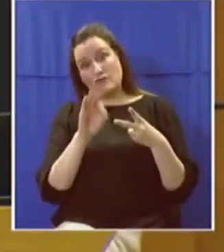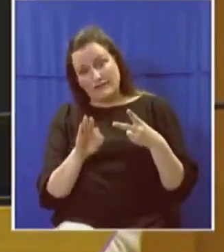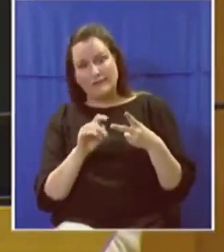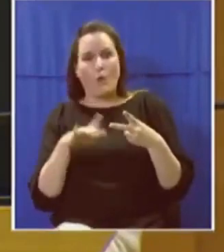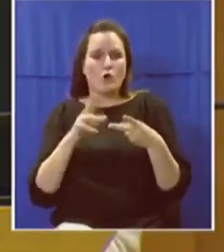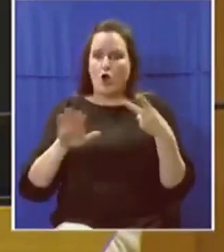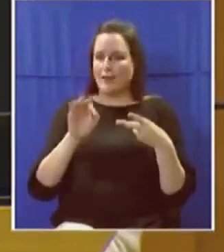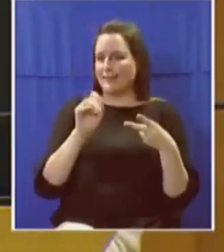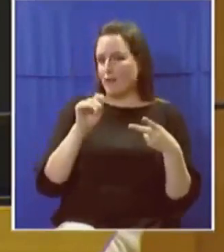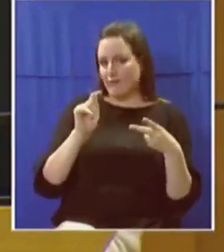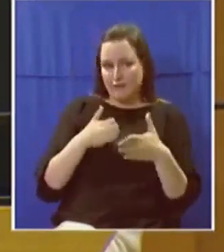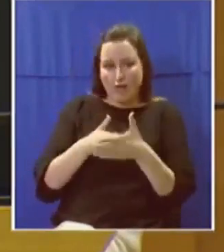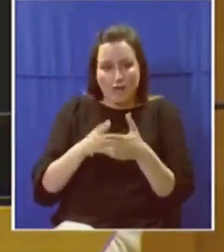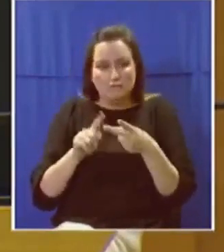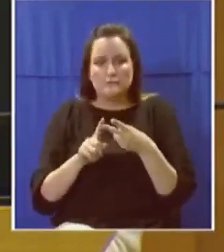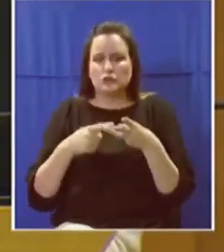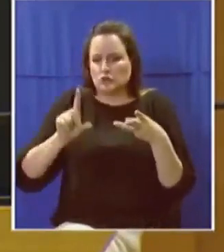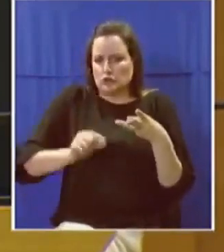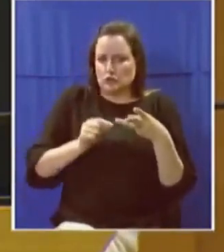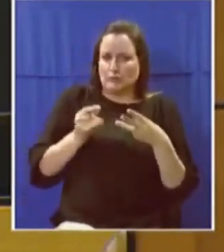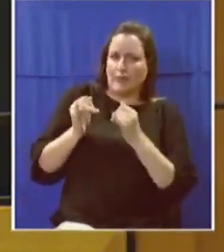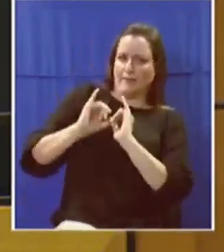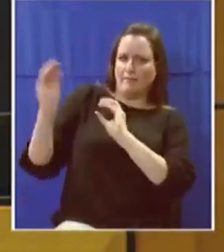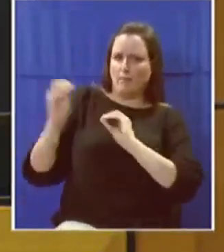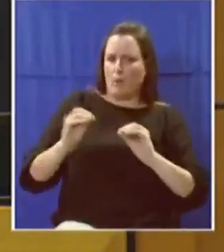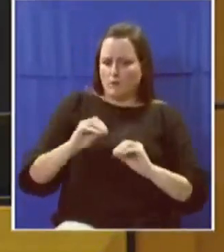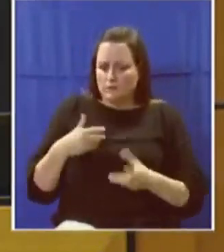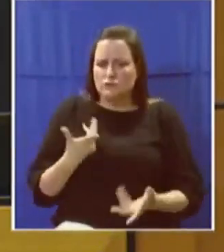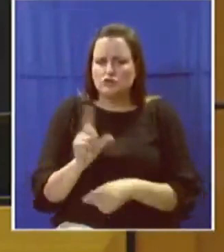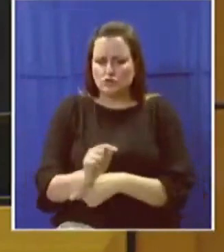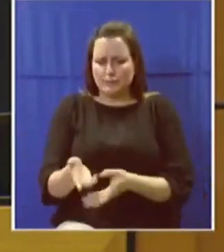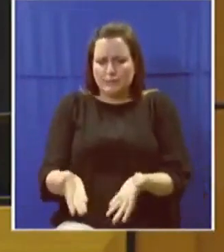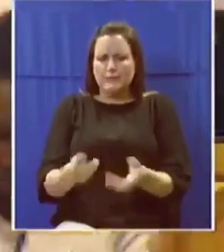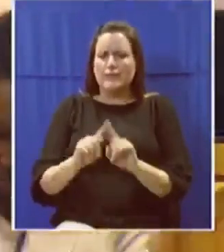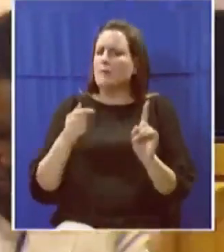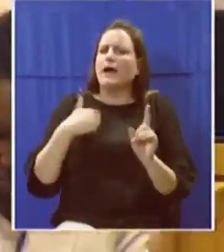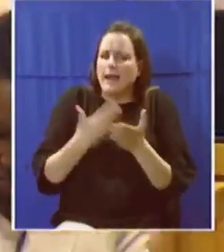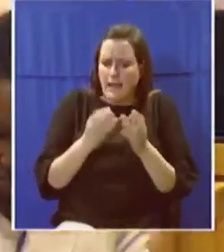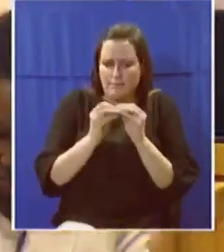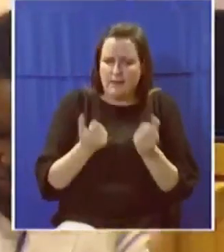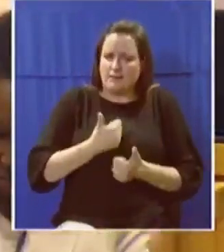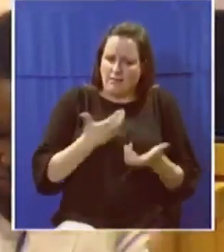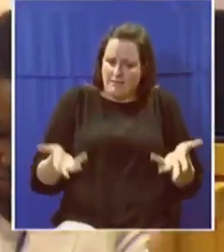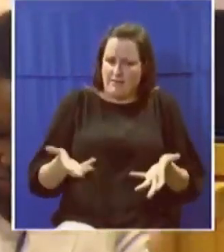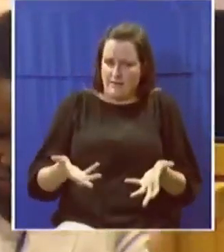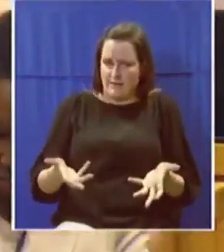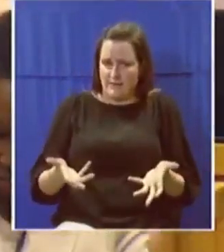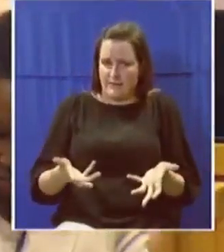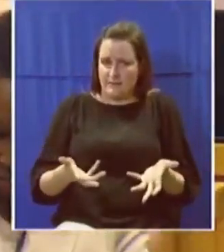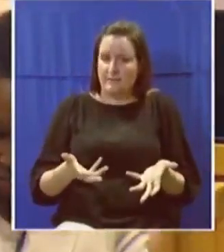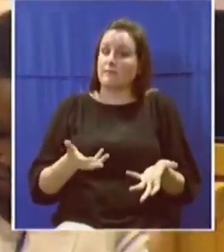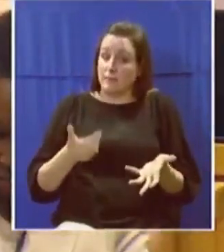to cheap importation of goods, for goods that can be produced within the continent, and